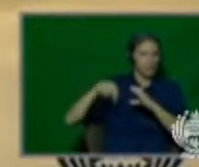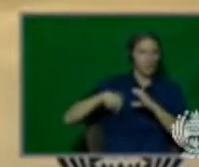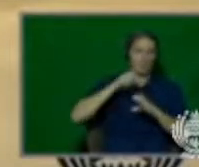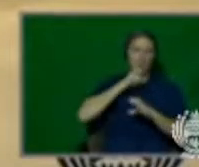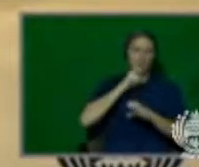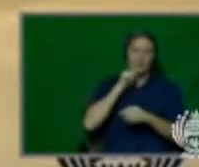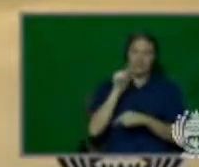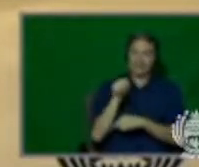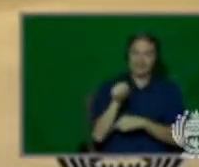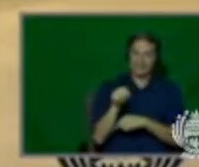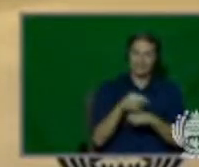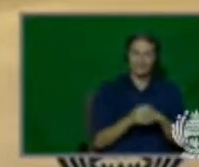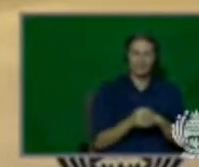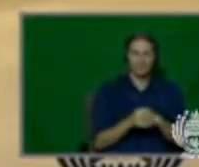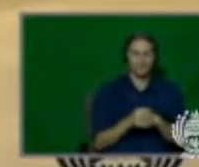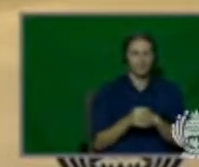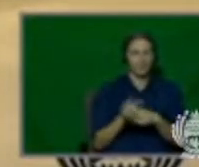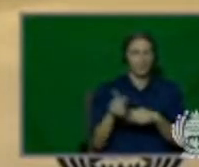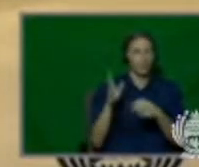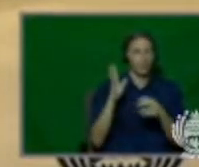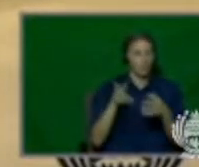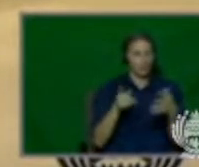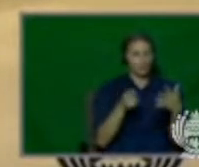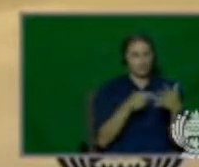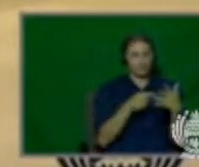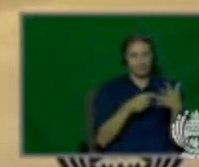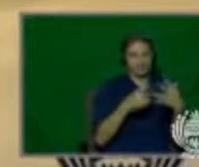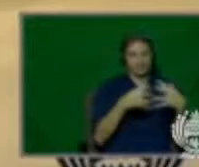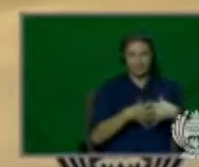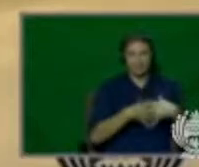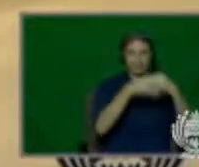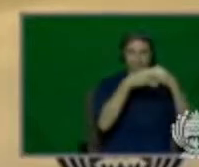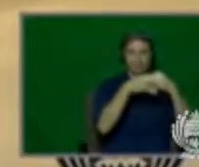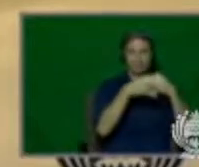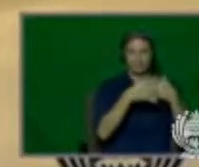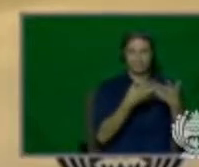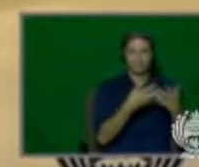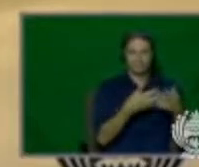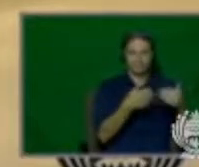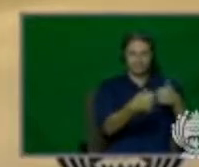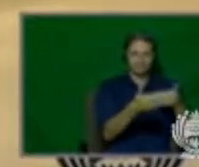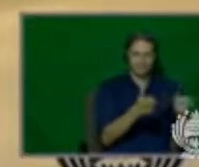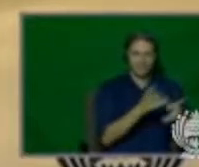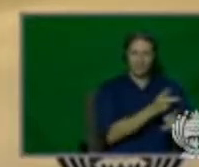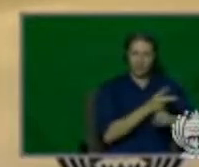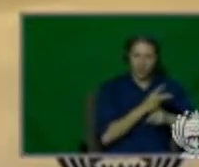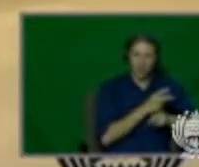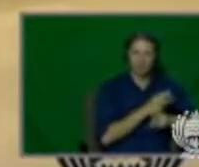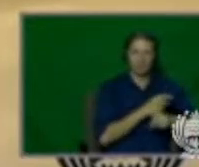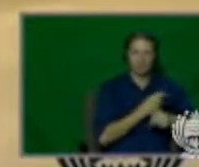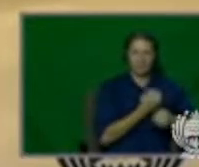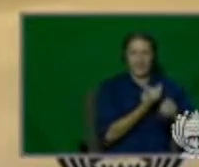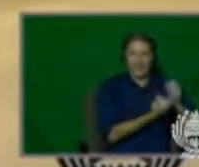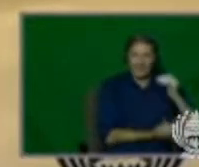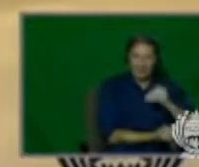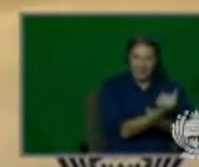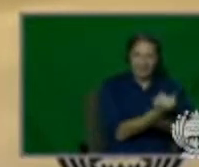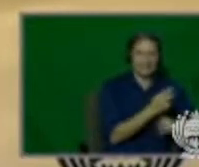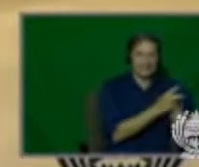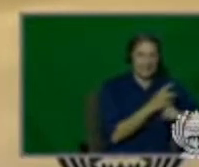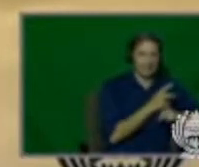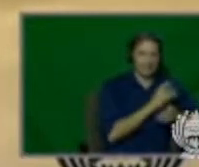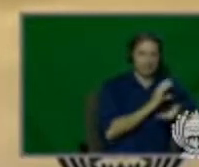lines, and establishment of independent rolling stock leasing company. Should Transnet